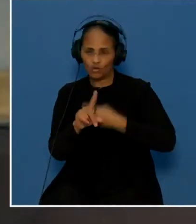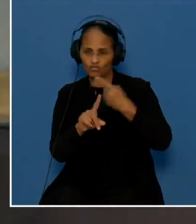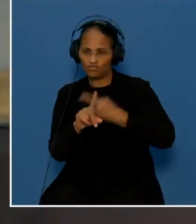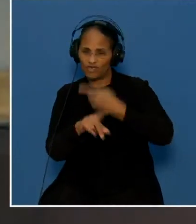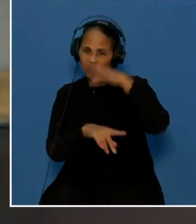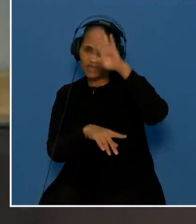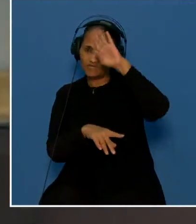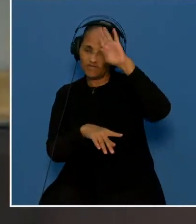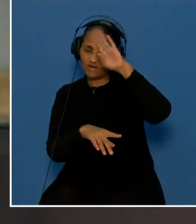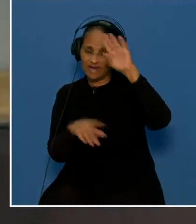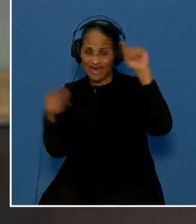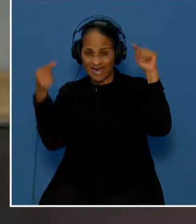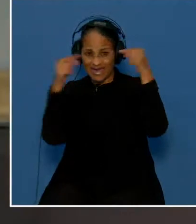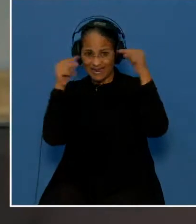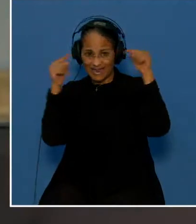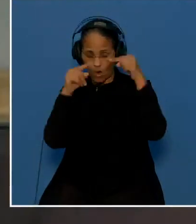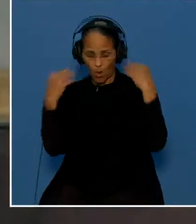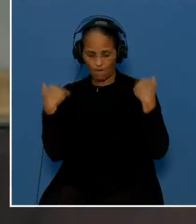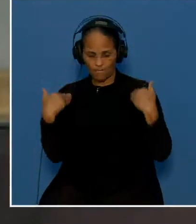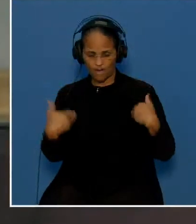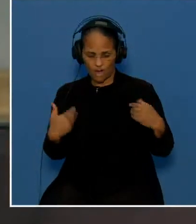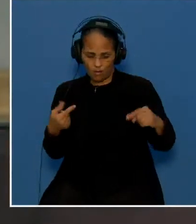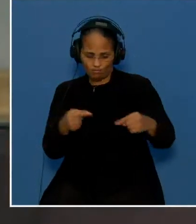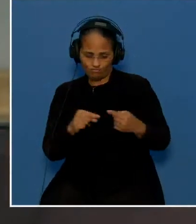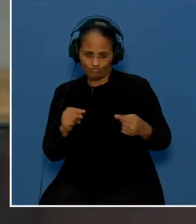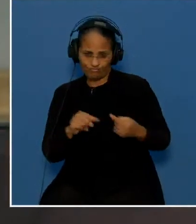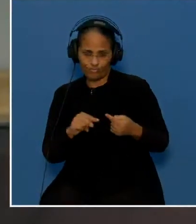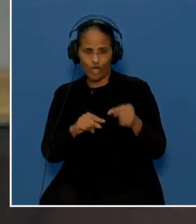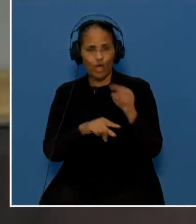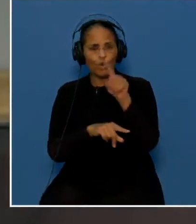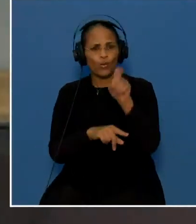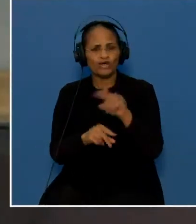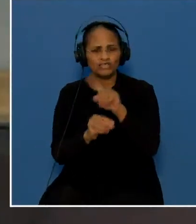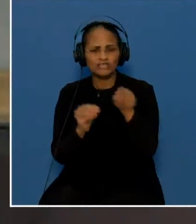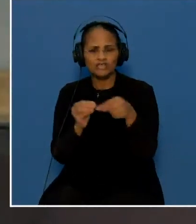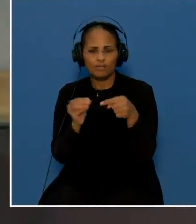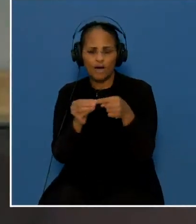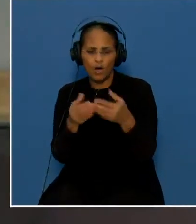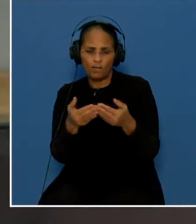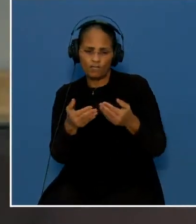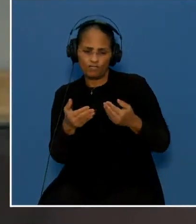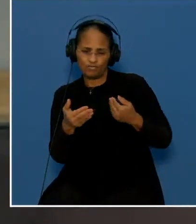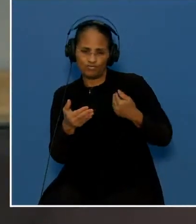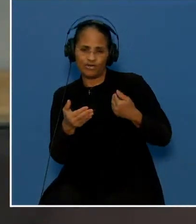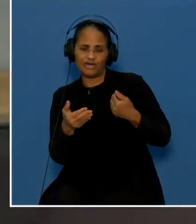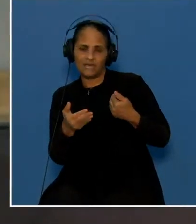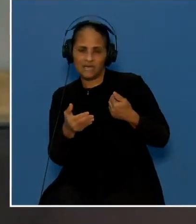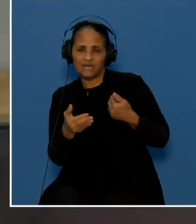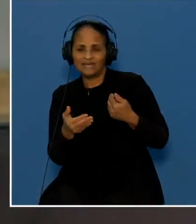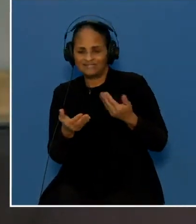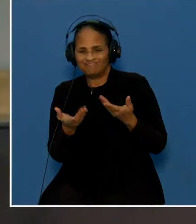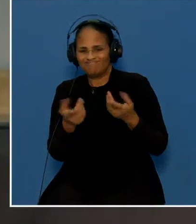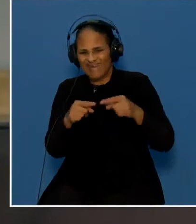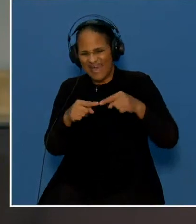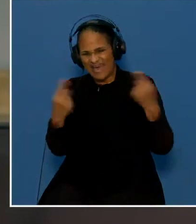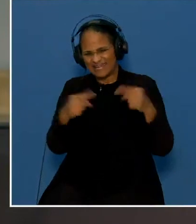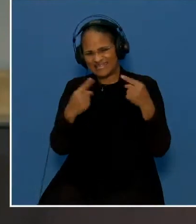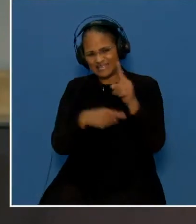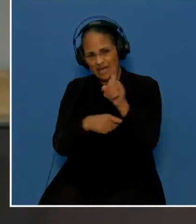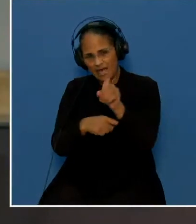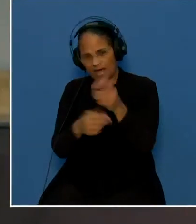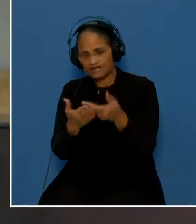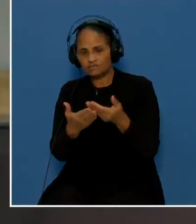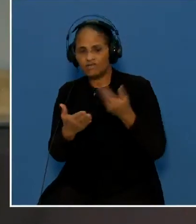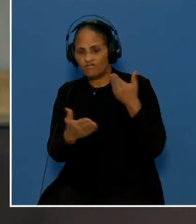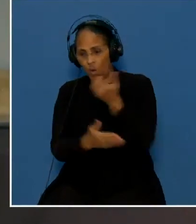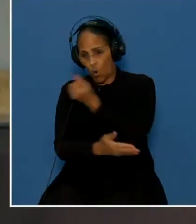headache, and body or muscle pain. Questions about pre-existing conditions and allergies are asked prior to the vaccine